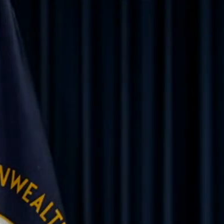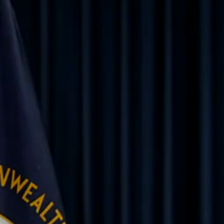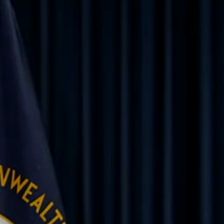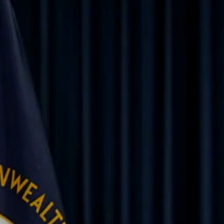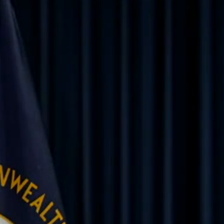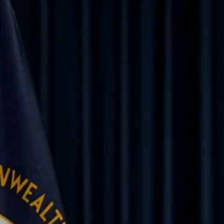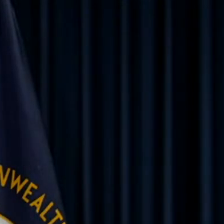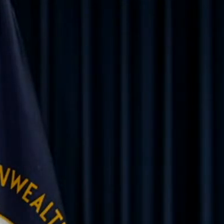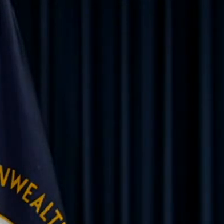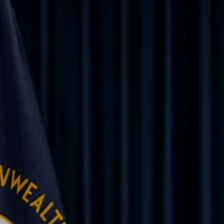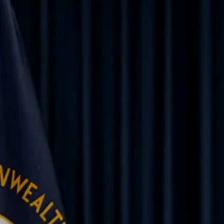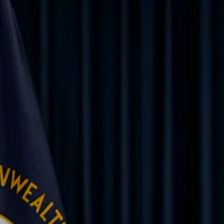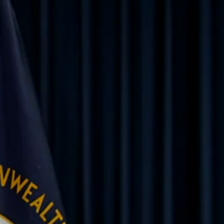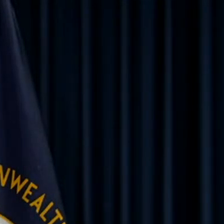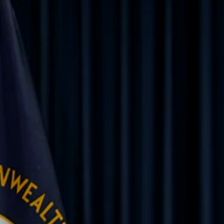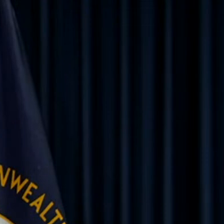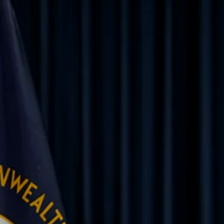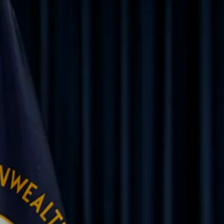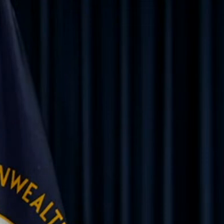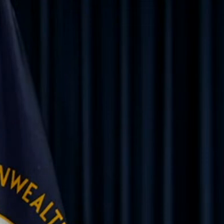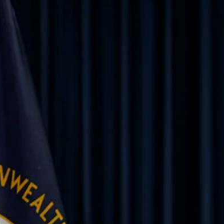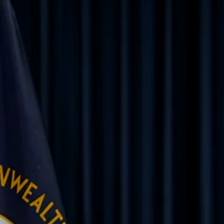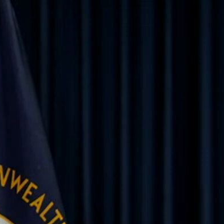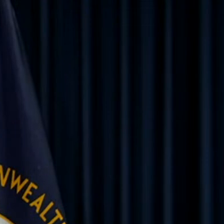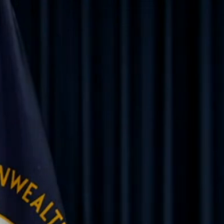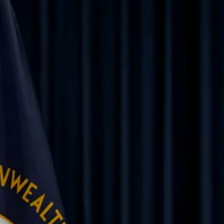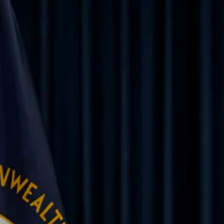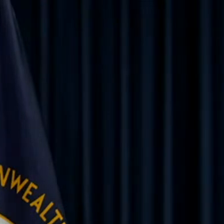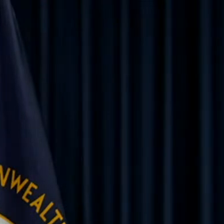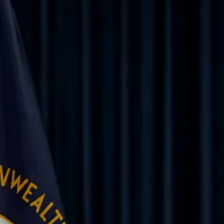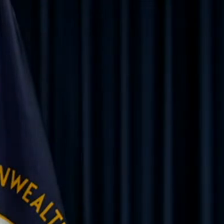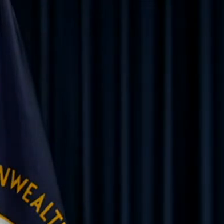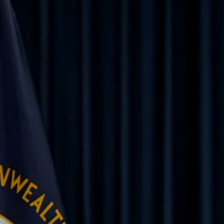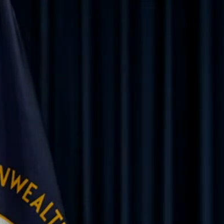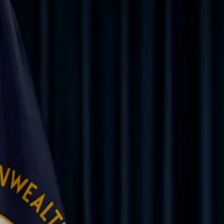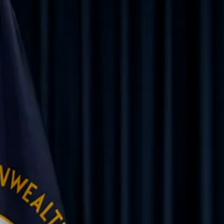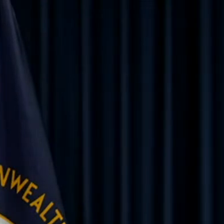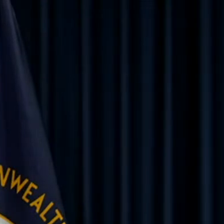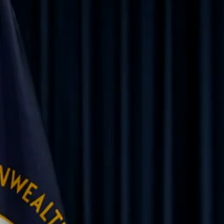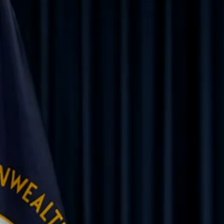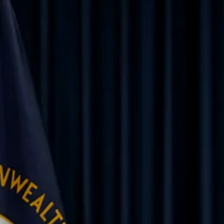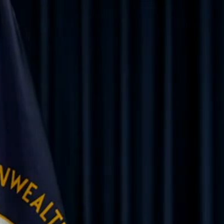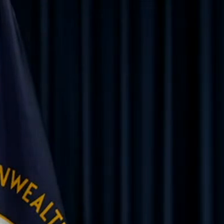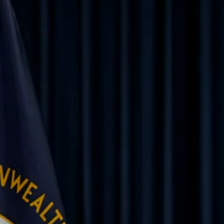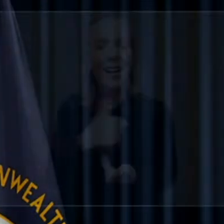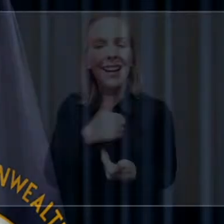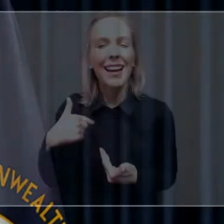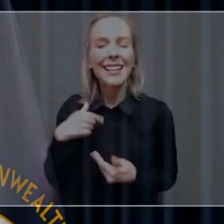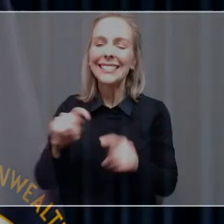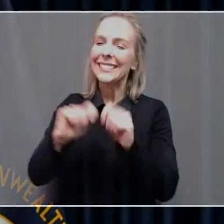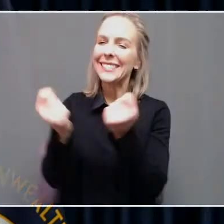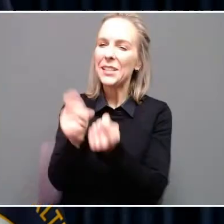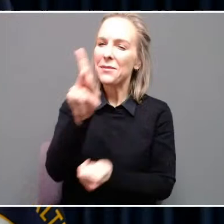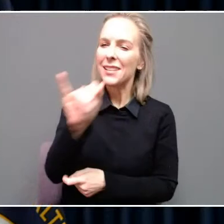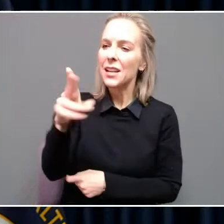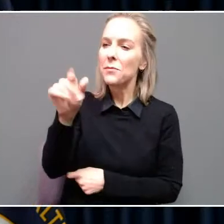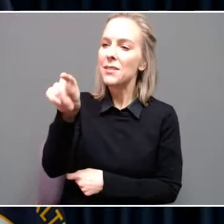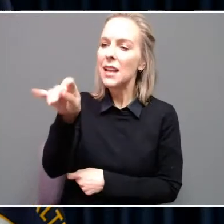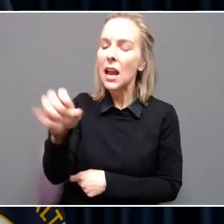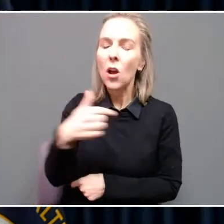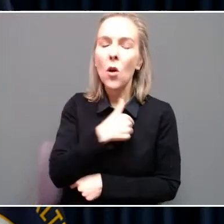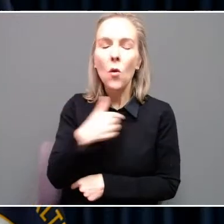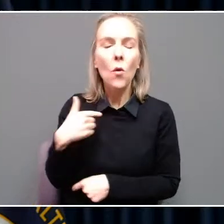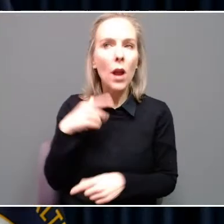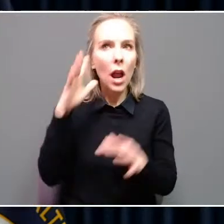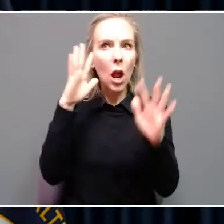Good afternoon, everybody. I'm Andy, and welcome to this week's Team Kentucky Update, where we hope to have a shorter